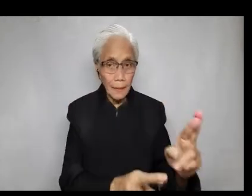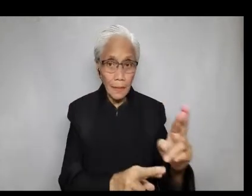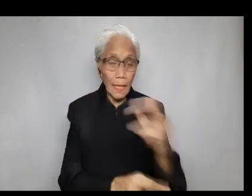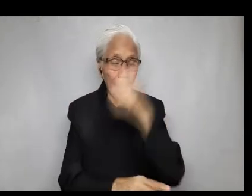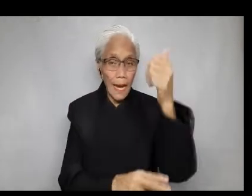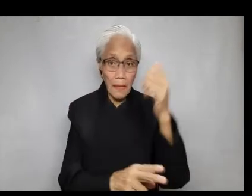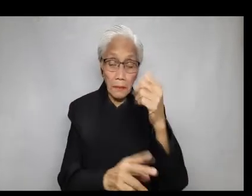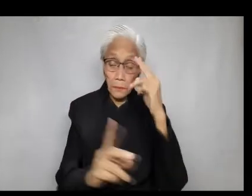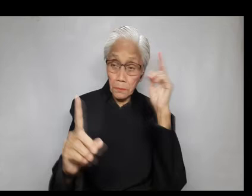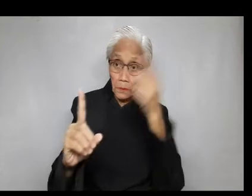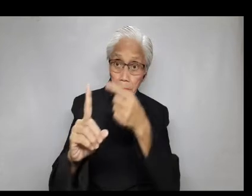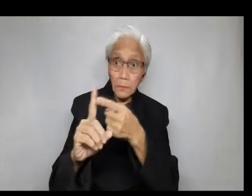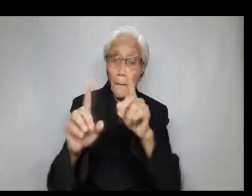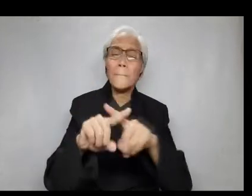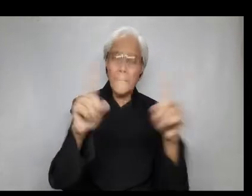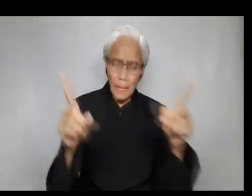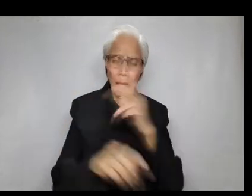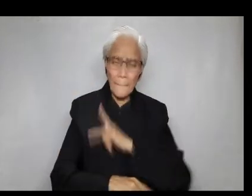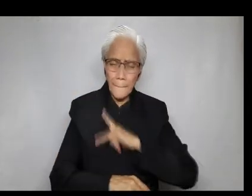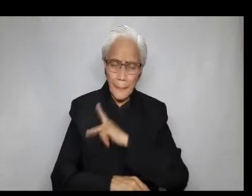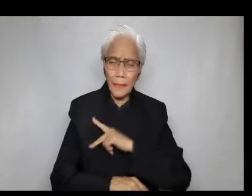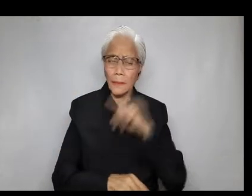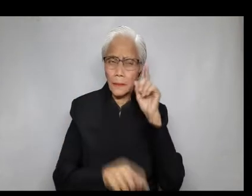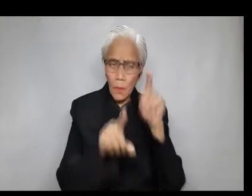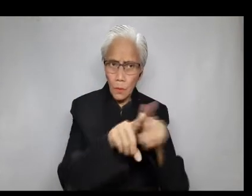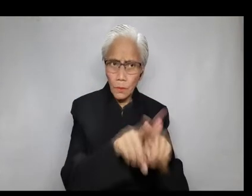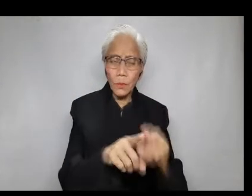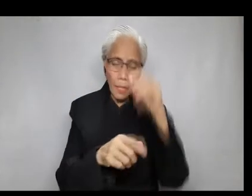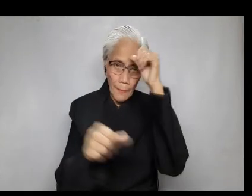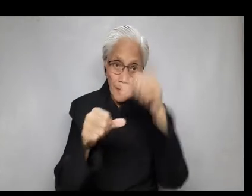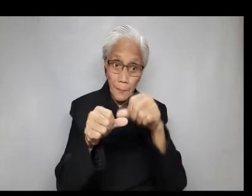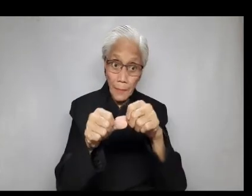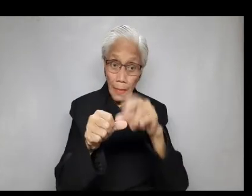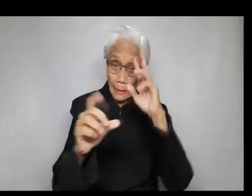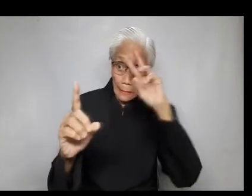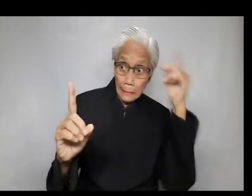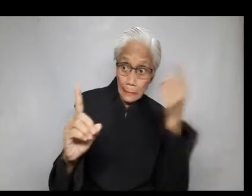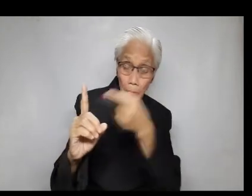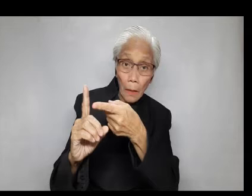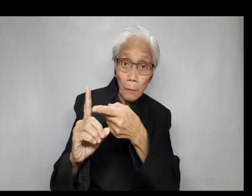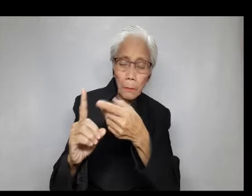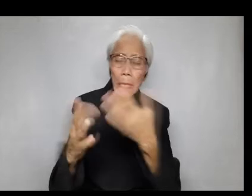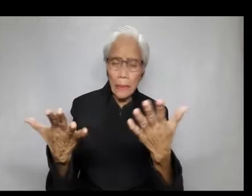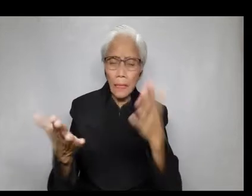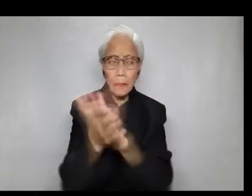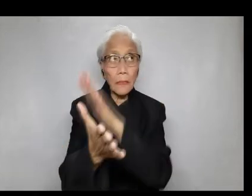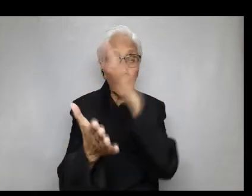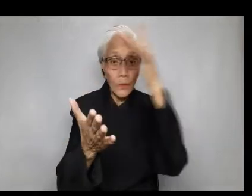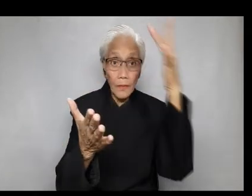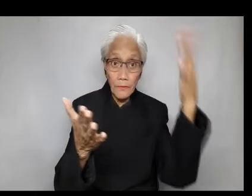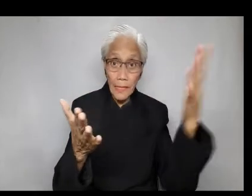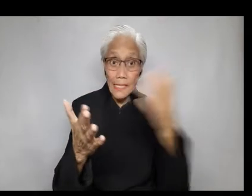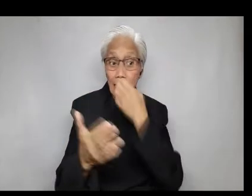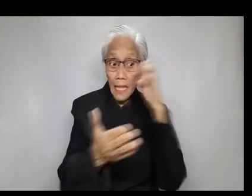critiquing means respecting the other's point of view. But please also remember, a